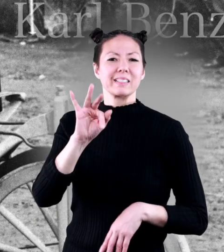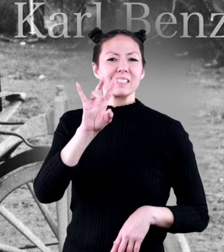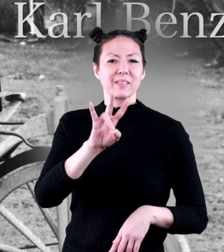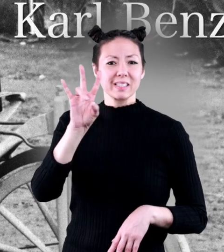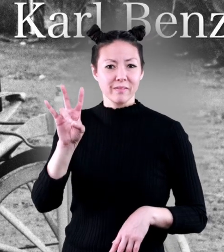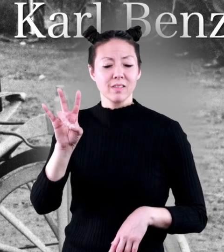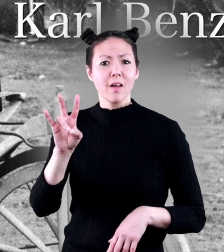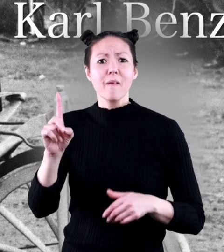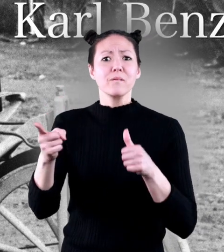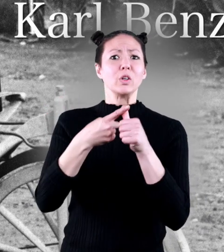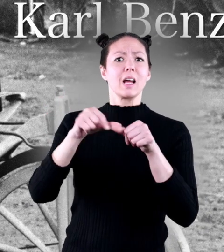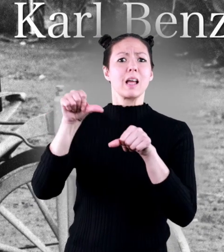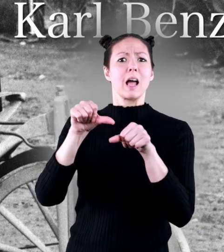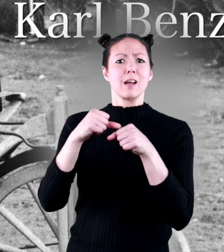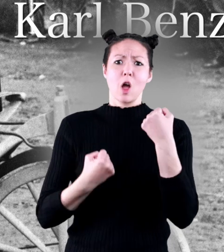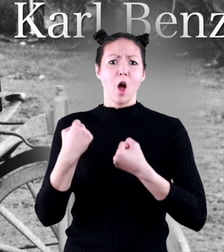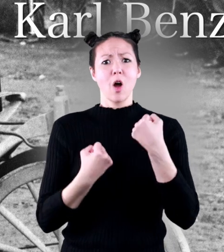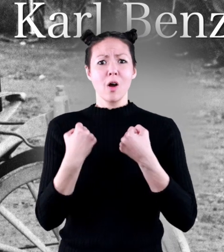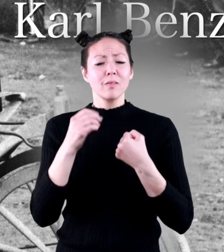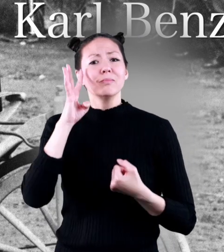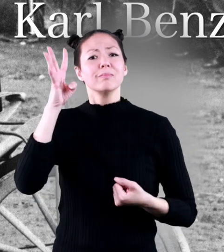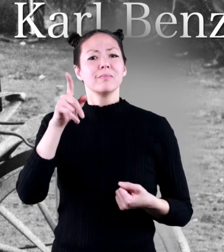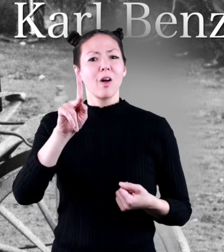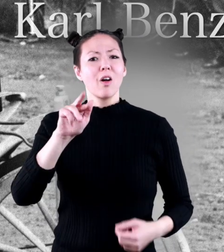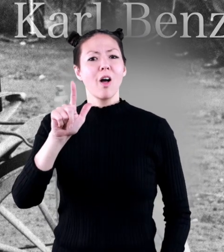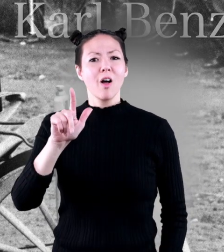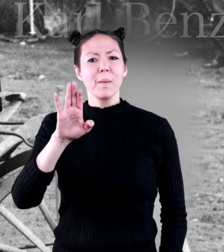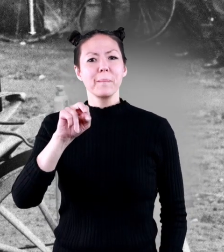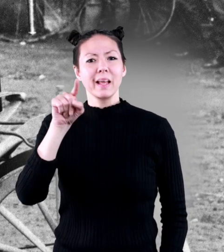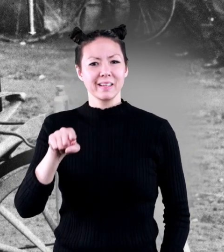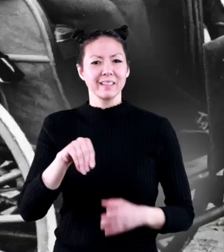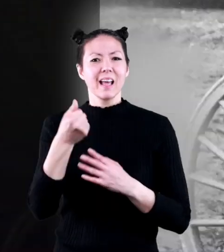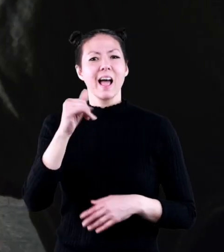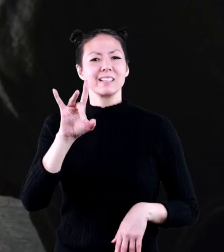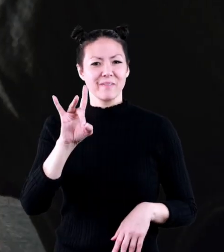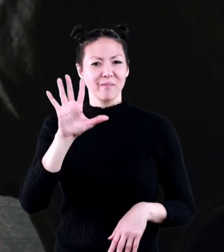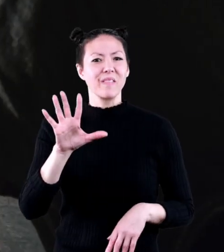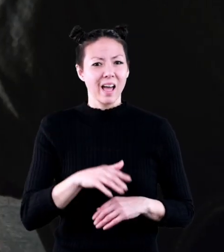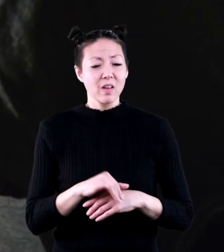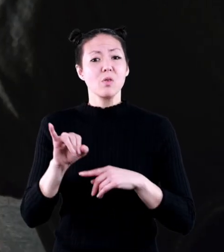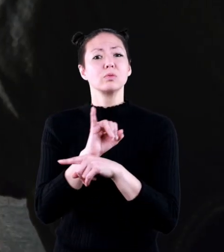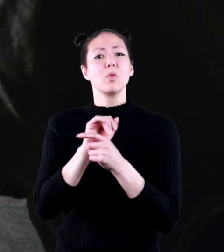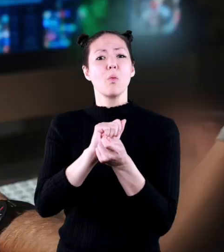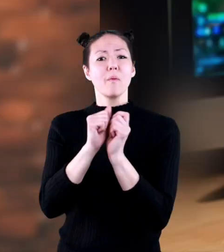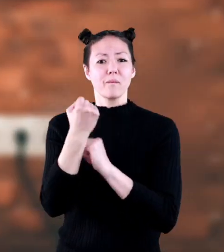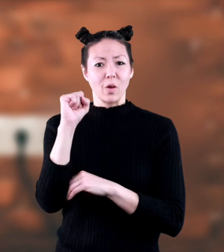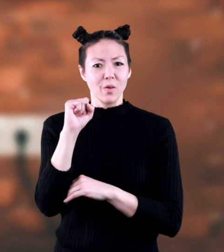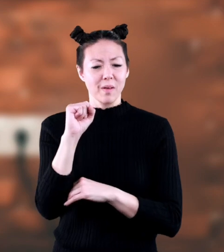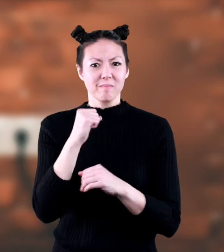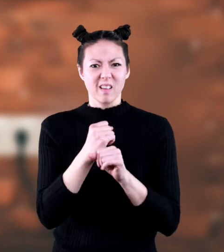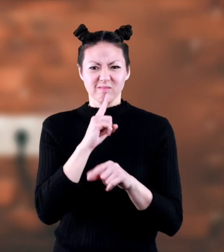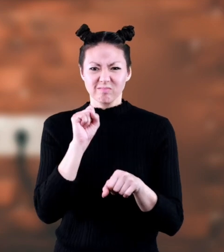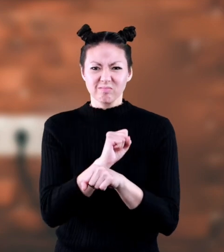the first gasoline-powered automobile by Carl Benz in 1885. The Industrial Revolution